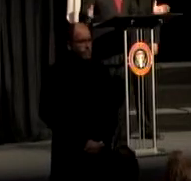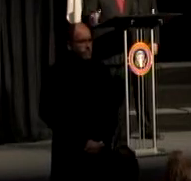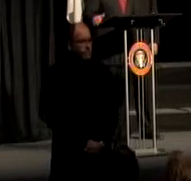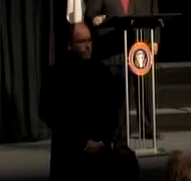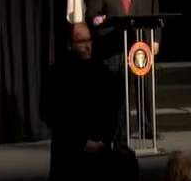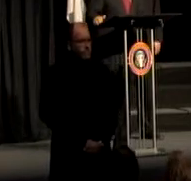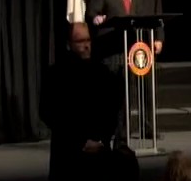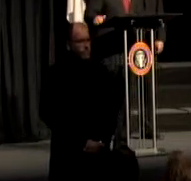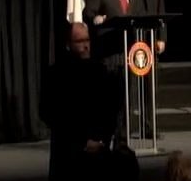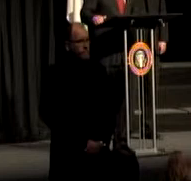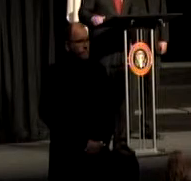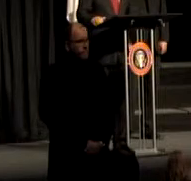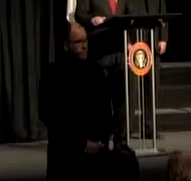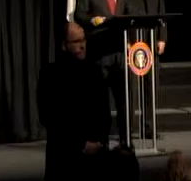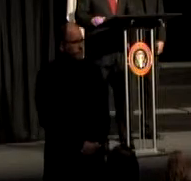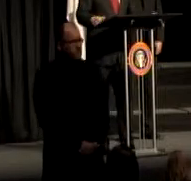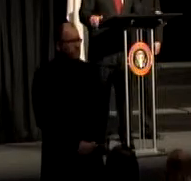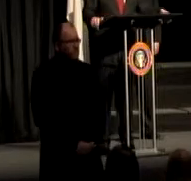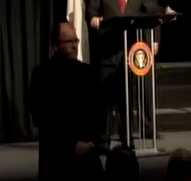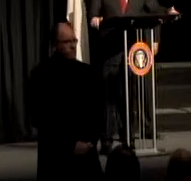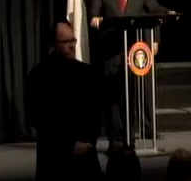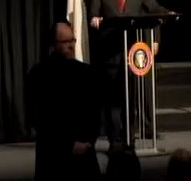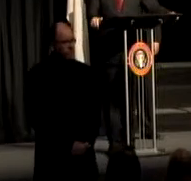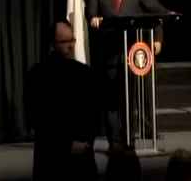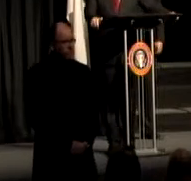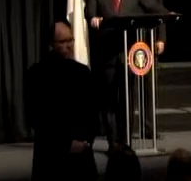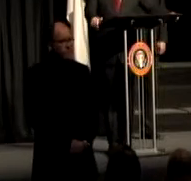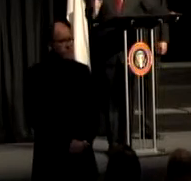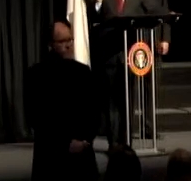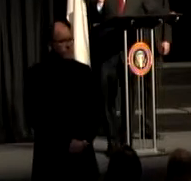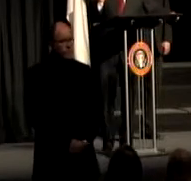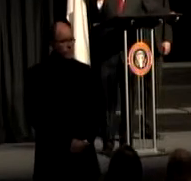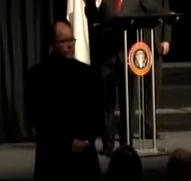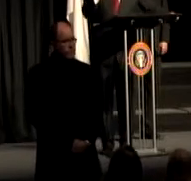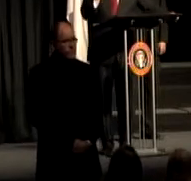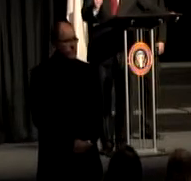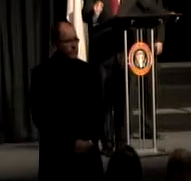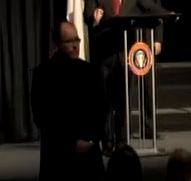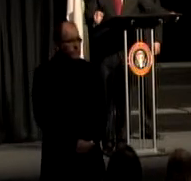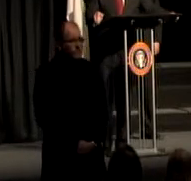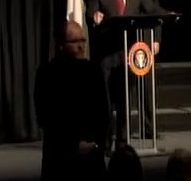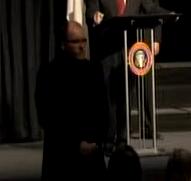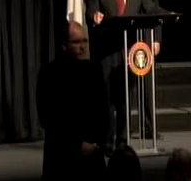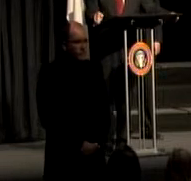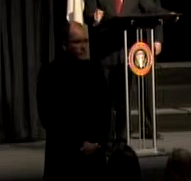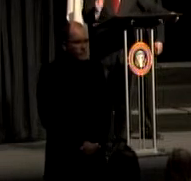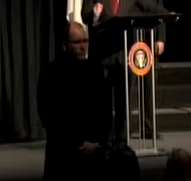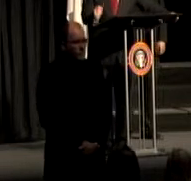pretty side of church that's that's church but you know what is real church